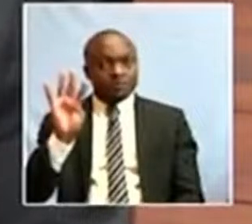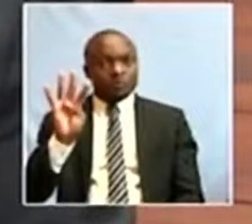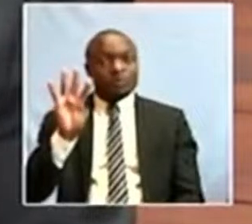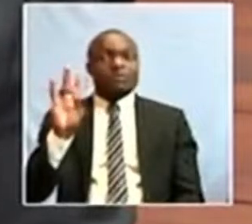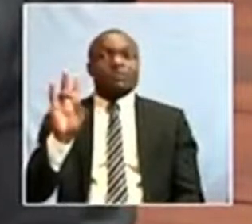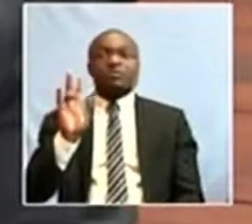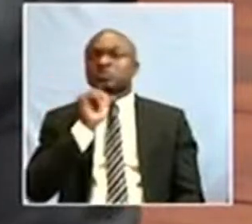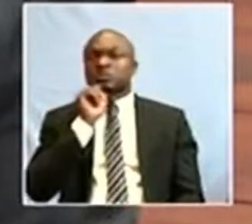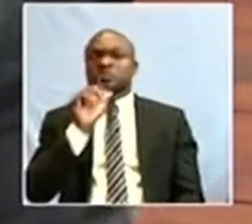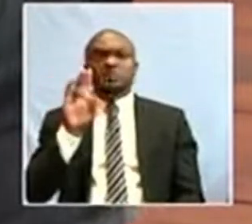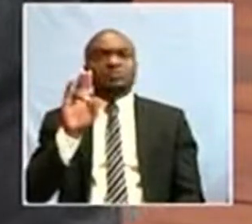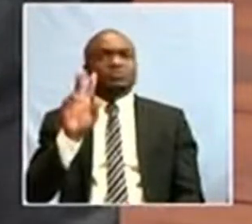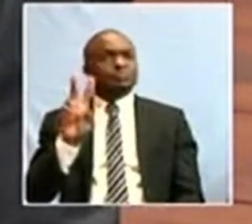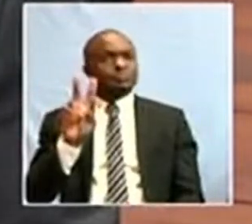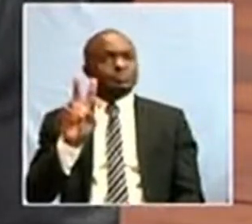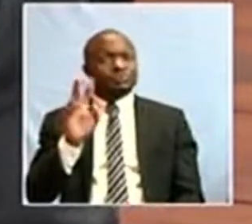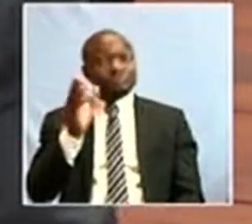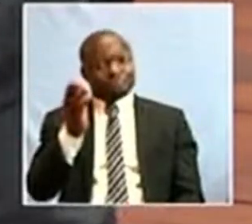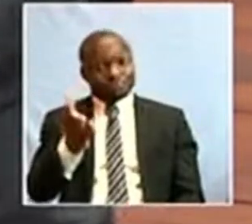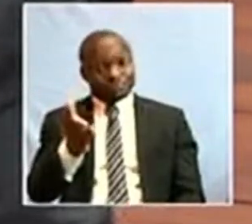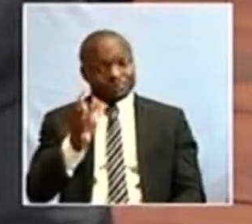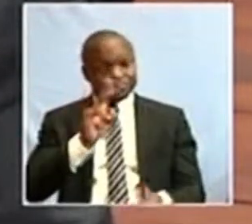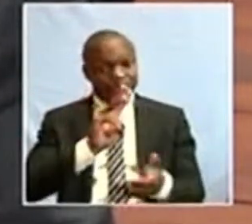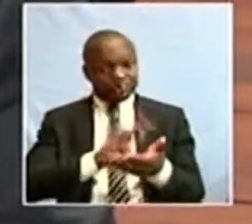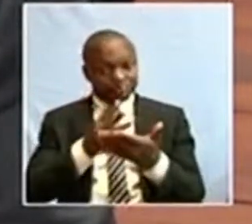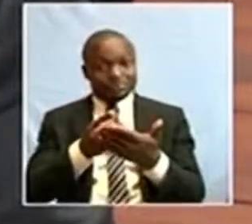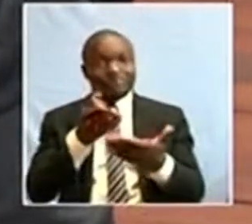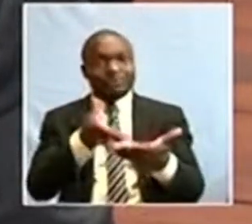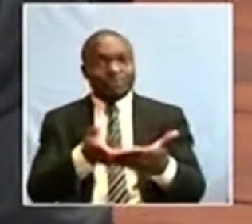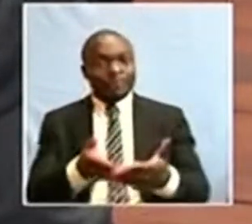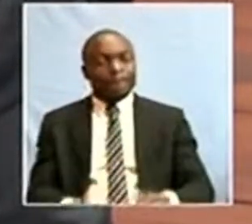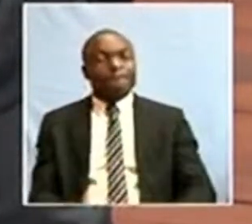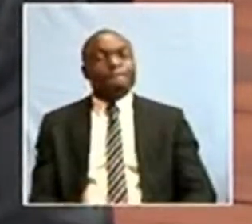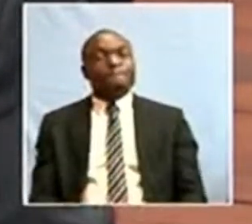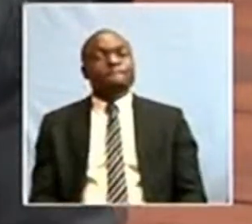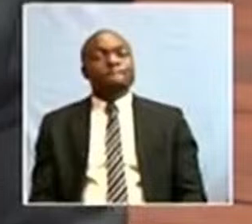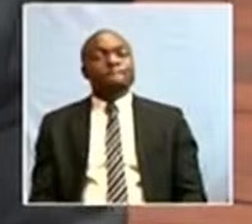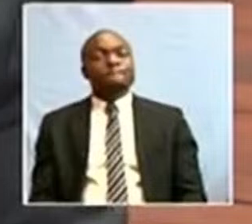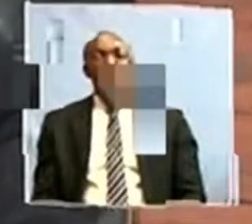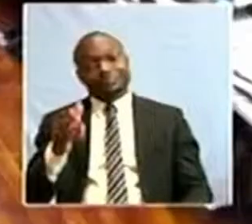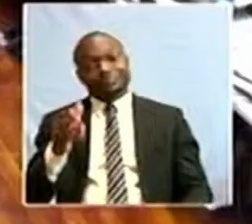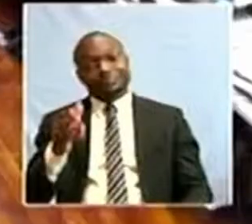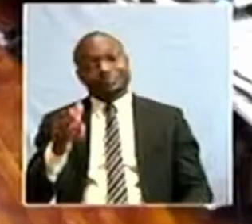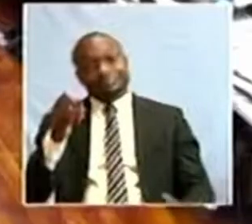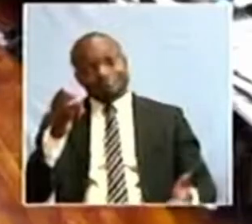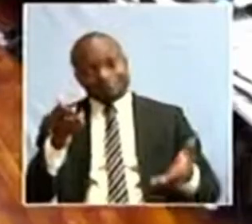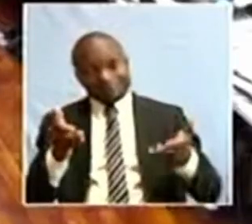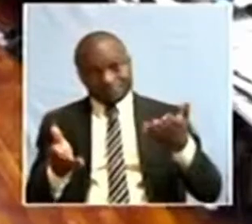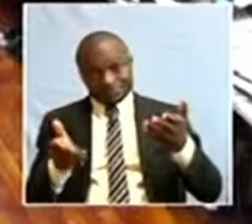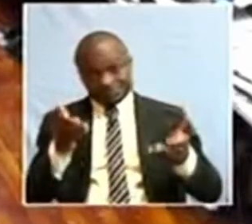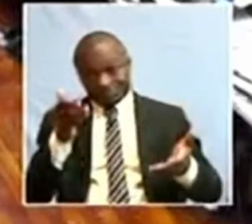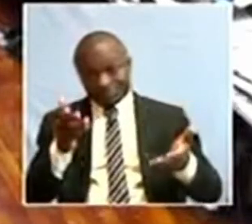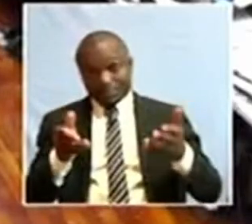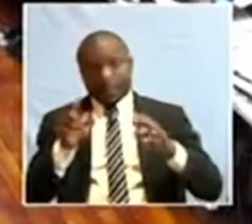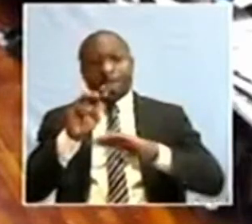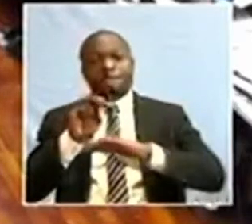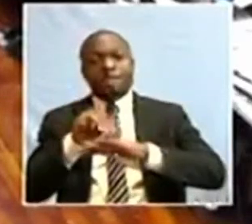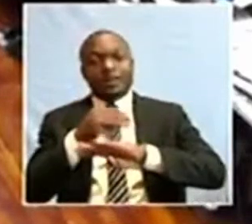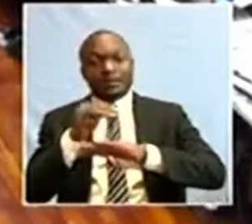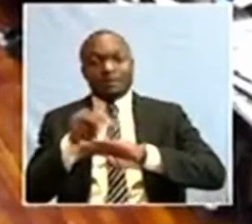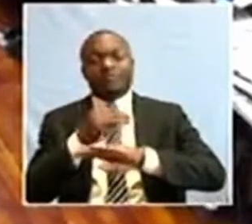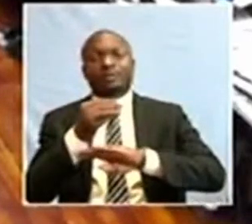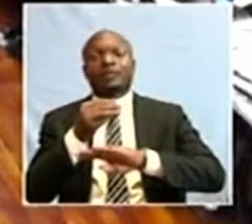72. Yes, witness. Have you seen this one? The answer is this one. Thank you, Chair. I think maybe just the arithmetical